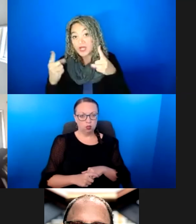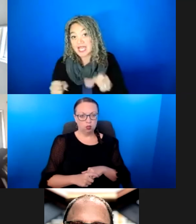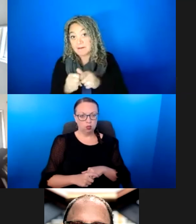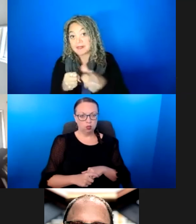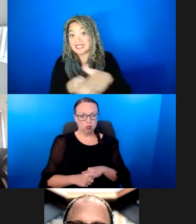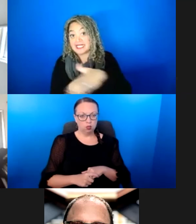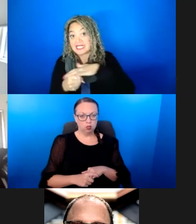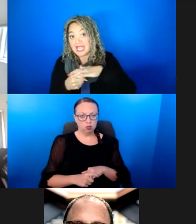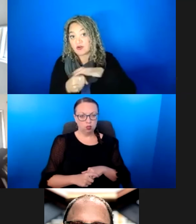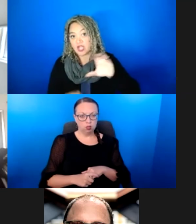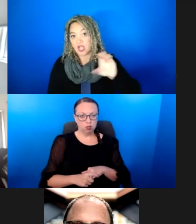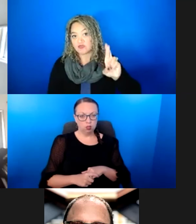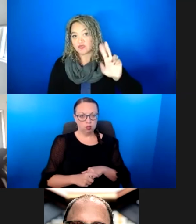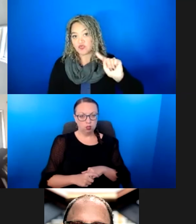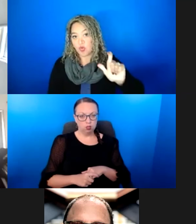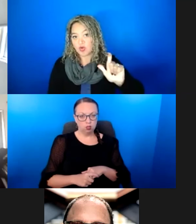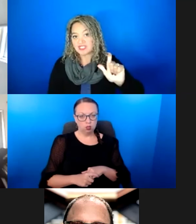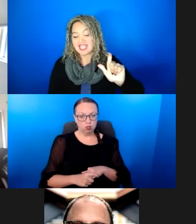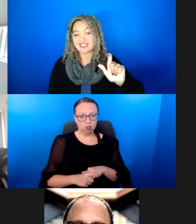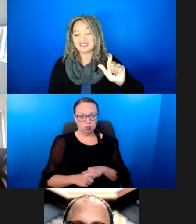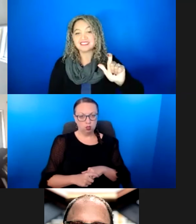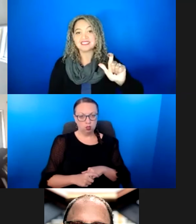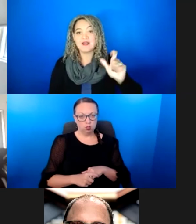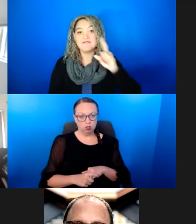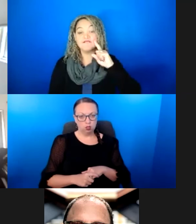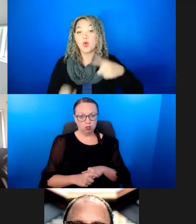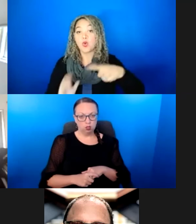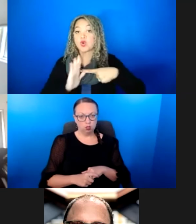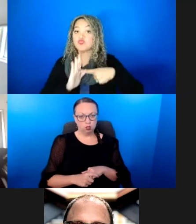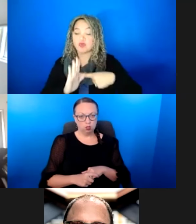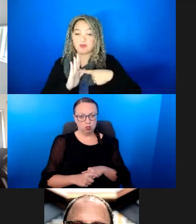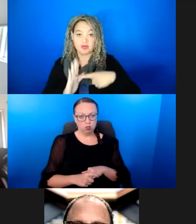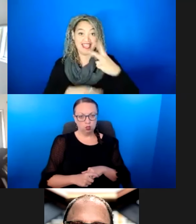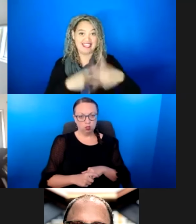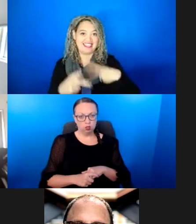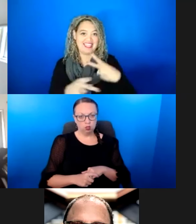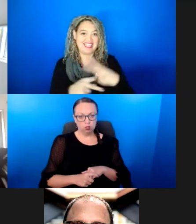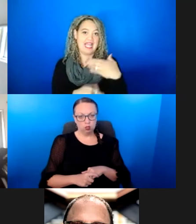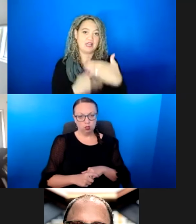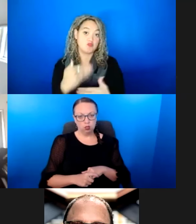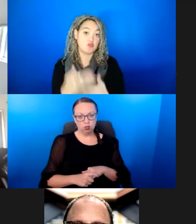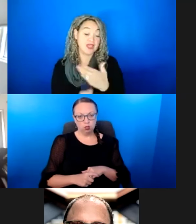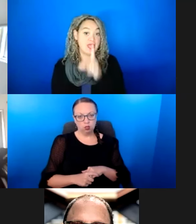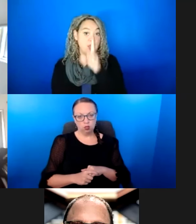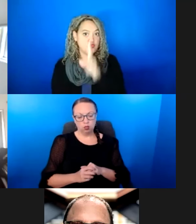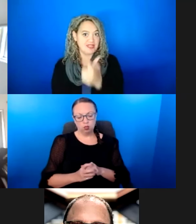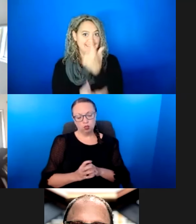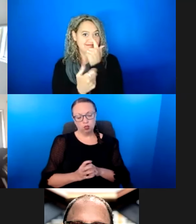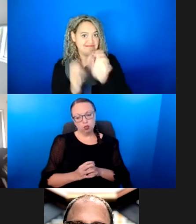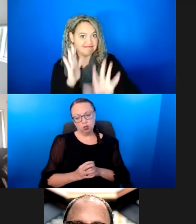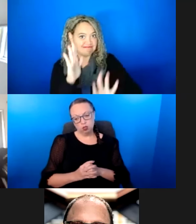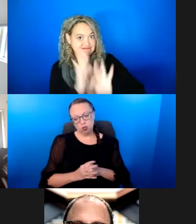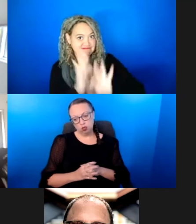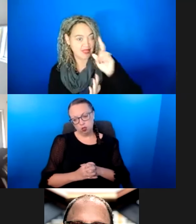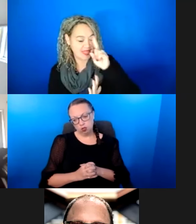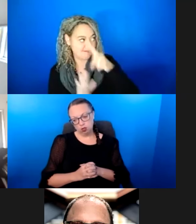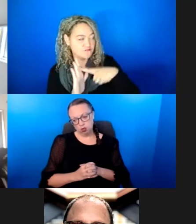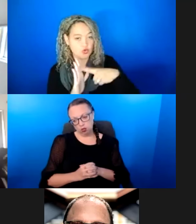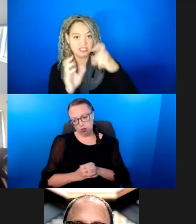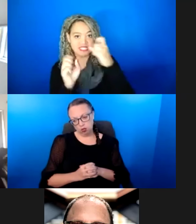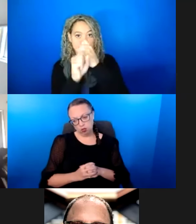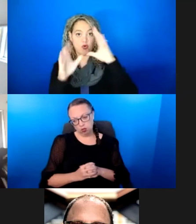of the cortex for representing the kinds of processes we're really interested in, like imagined